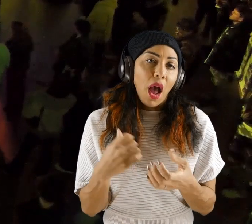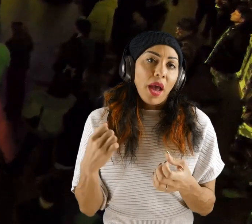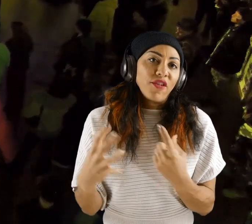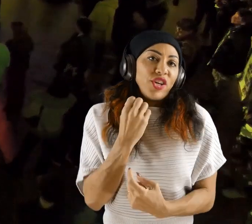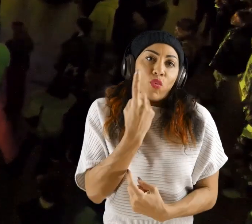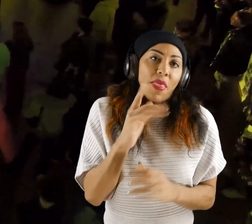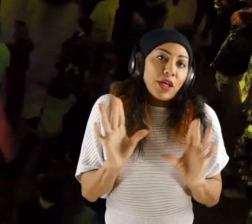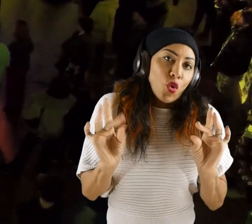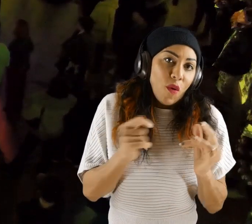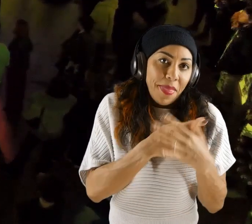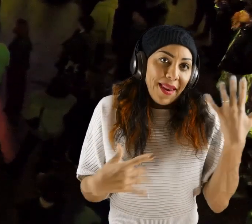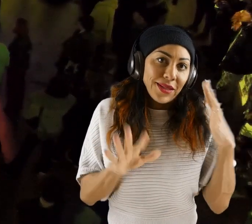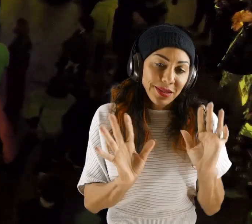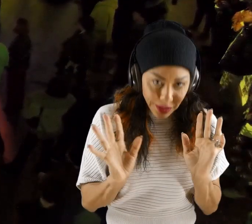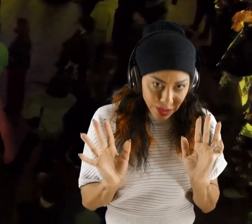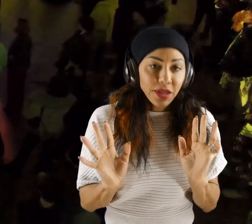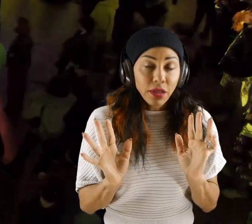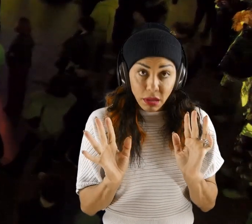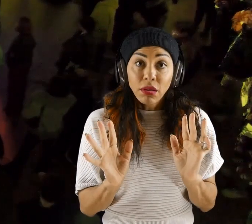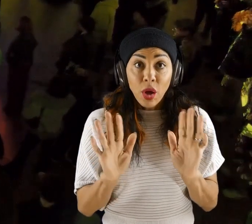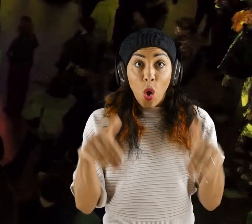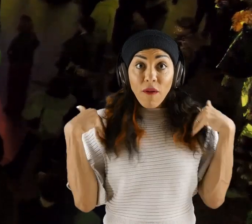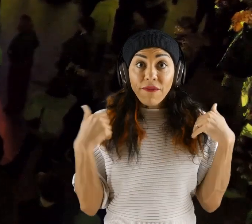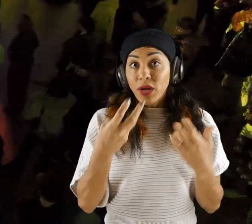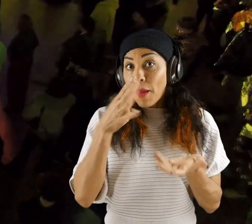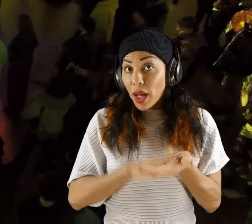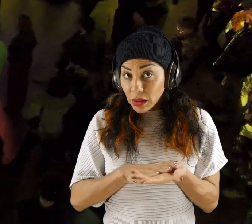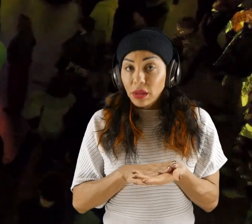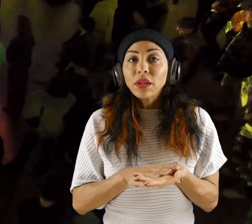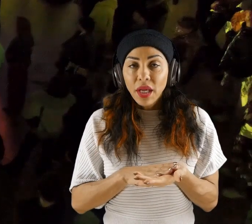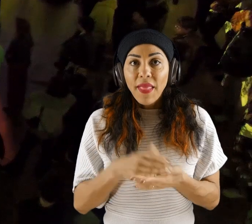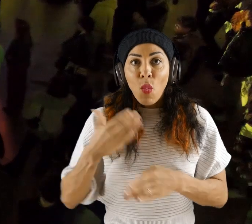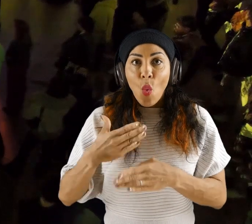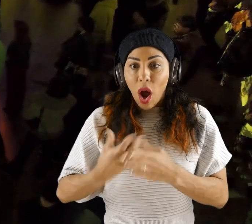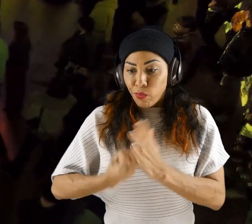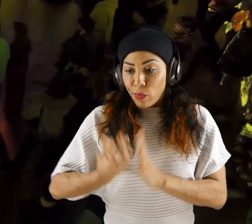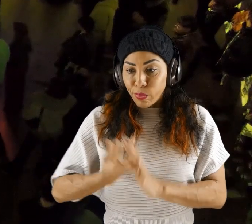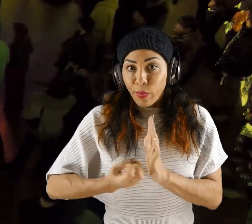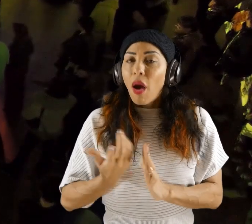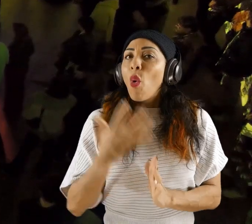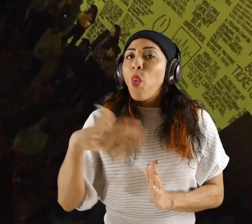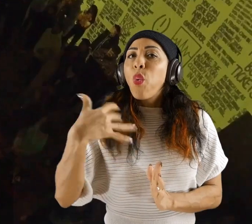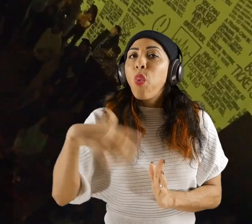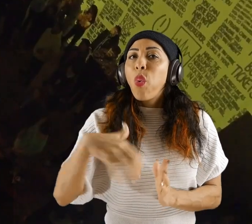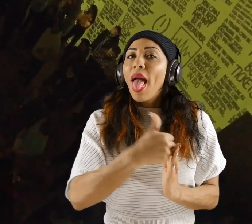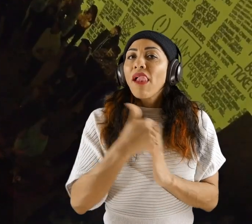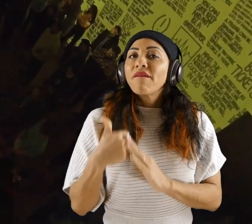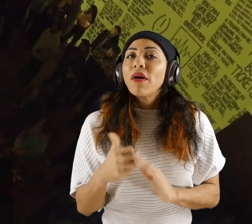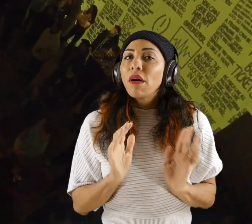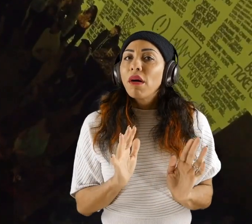actually not being on there for a long period of time before starting to put out this work was super helpful. And again,